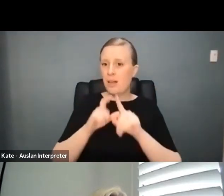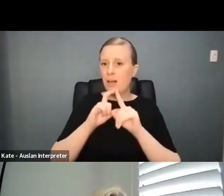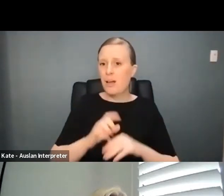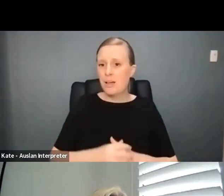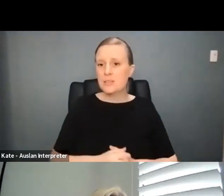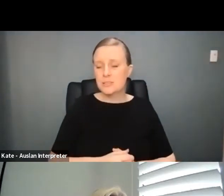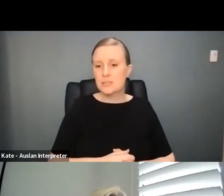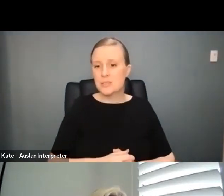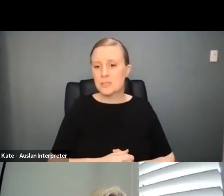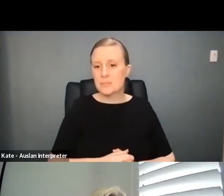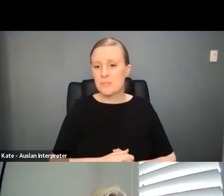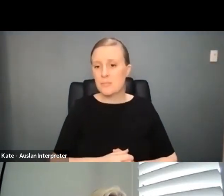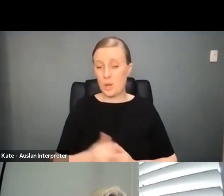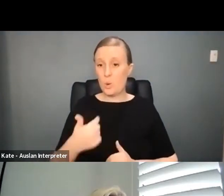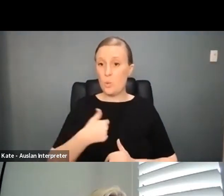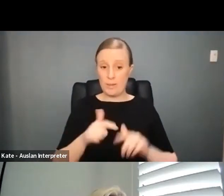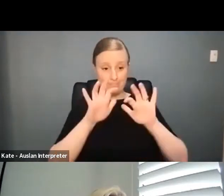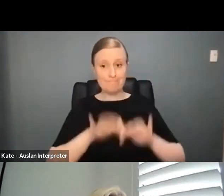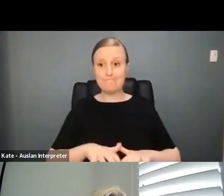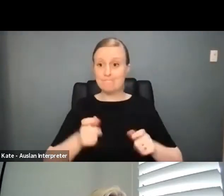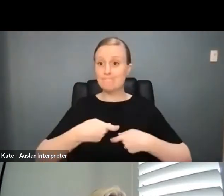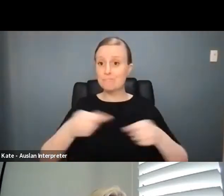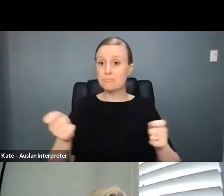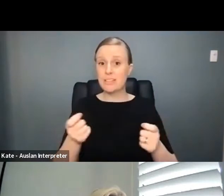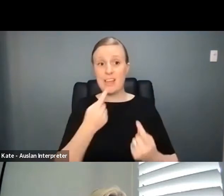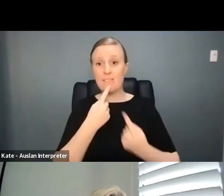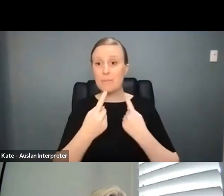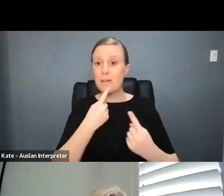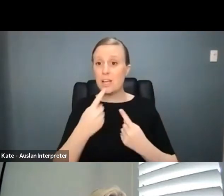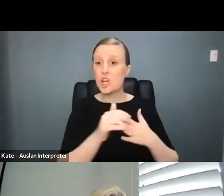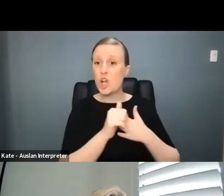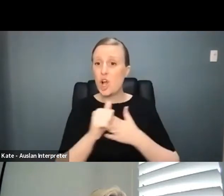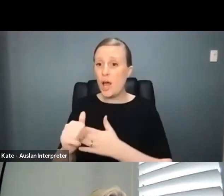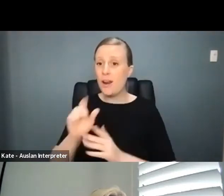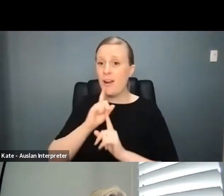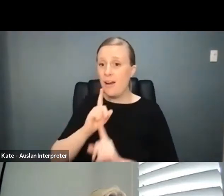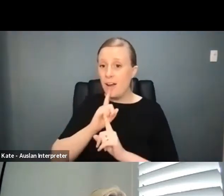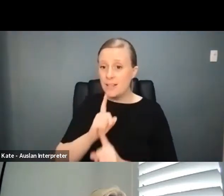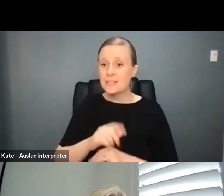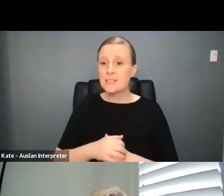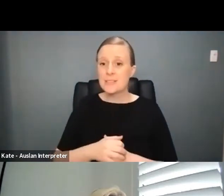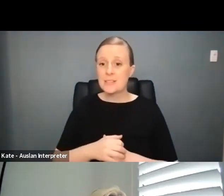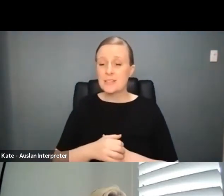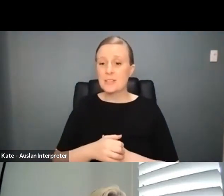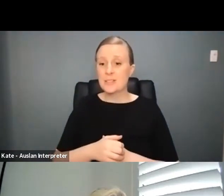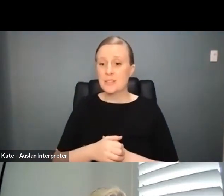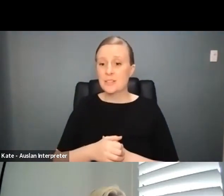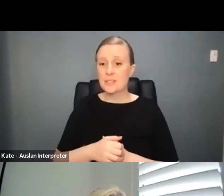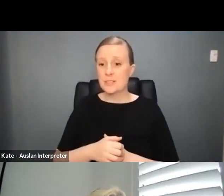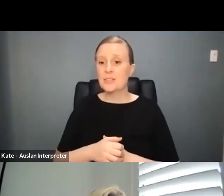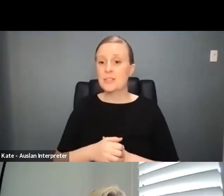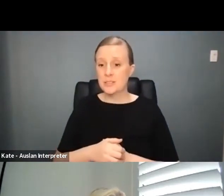we produced some guidelines in order to try and, because we saw this coming. How do you